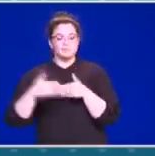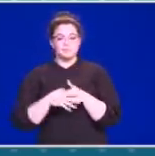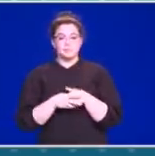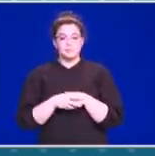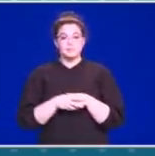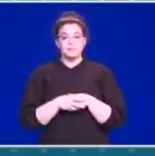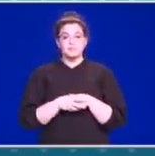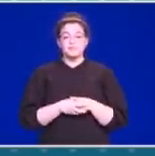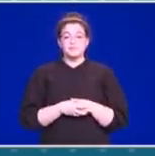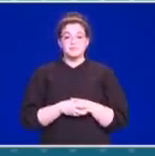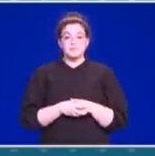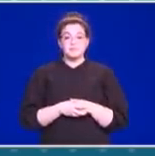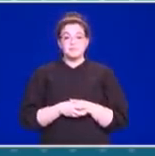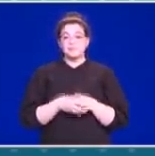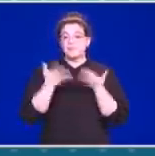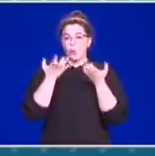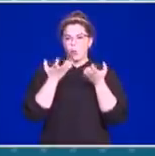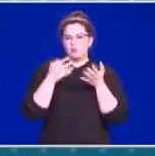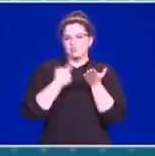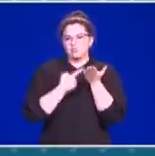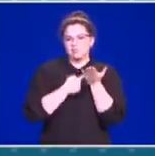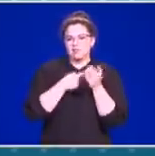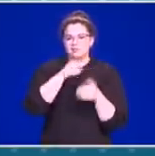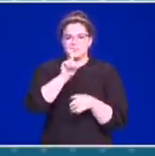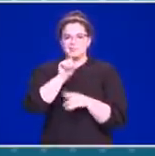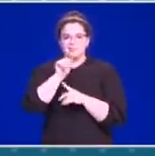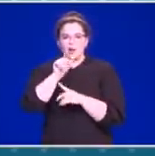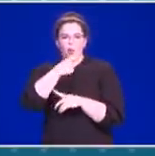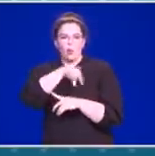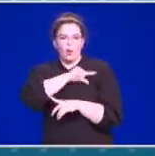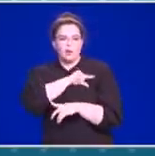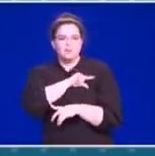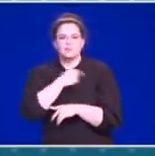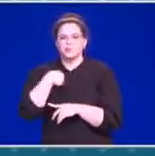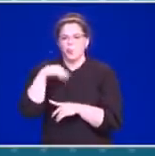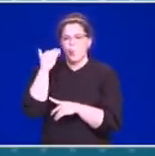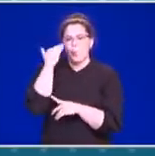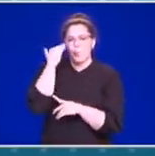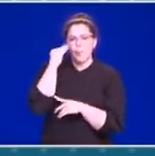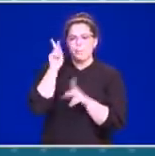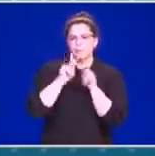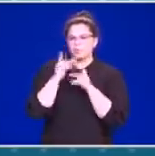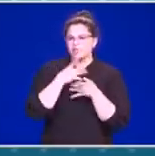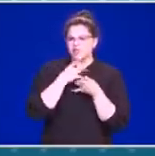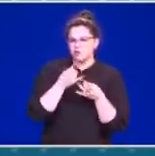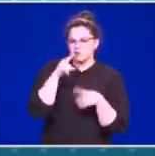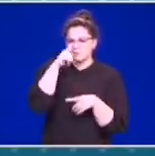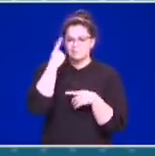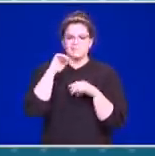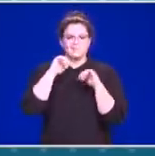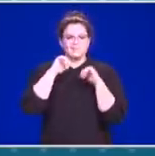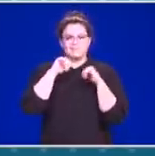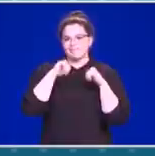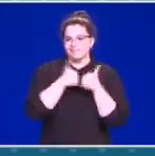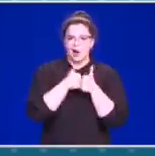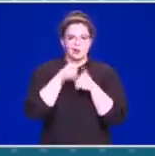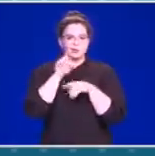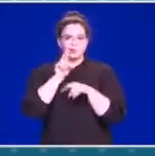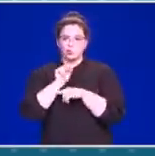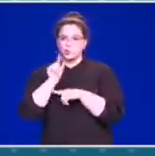I'd like to say a few words about data quality, something which we know there is keen interest given the challenges presented in